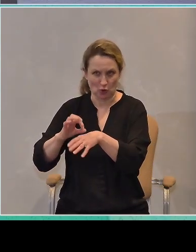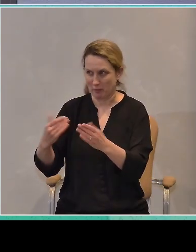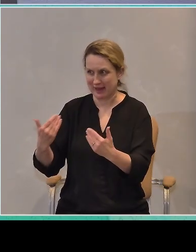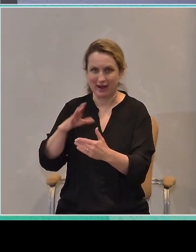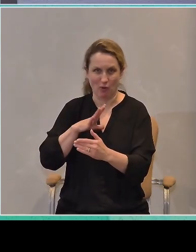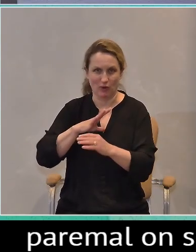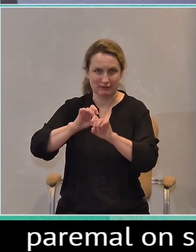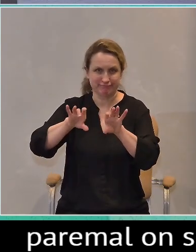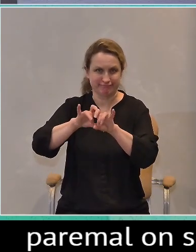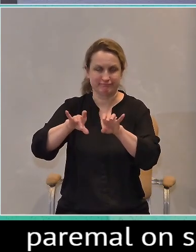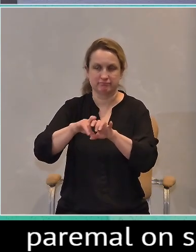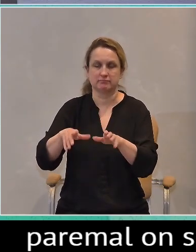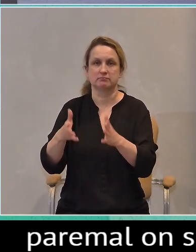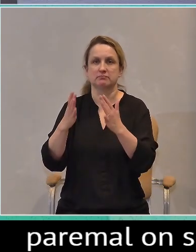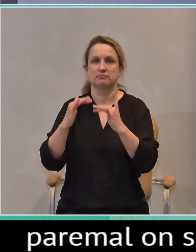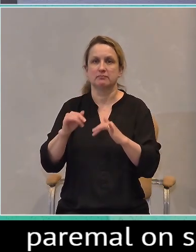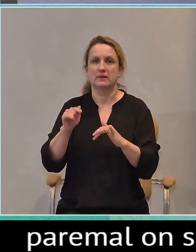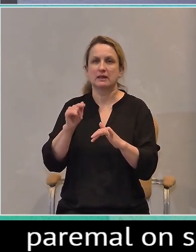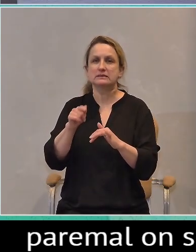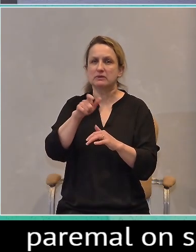Ehlers-Danlos we spoke about today.